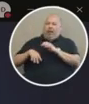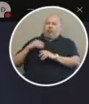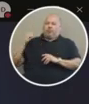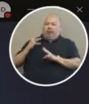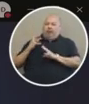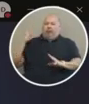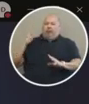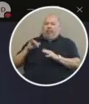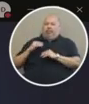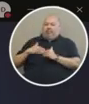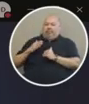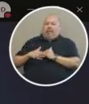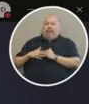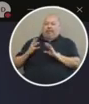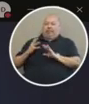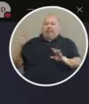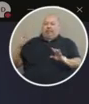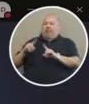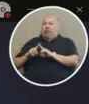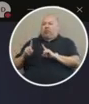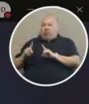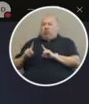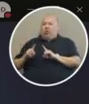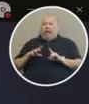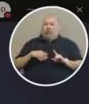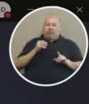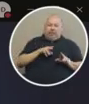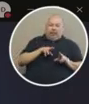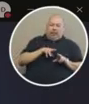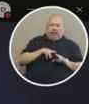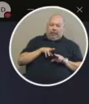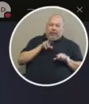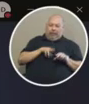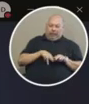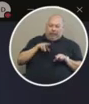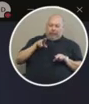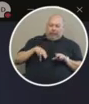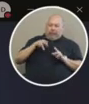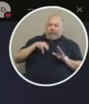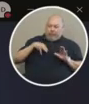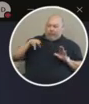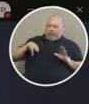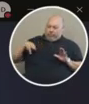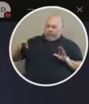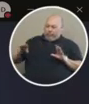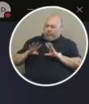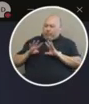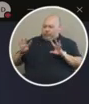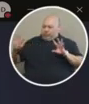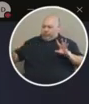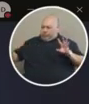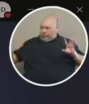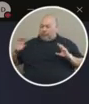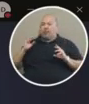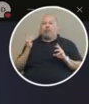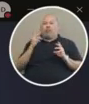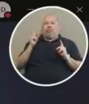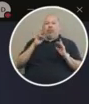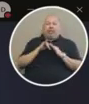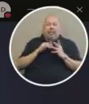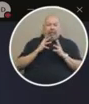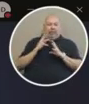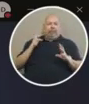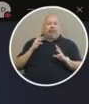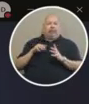there. That's the next step. We need to make sure they put those same markings outside so they're not all piled up together. And people just need to, again, it